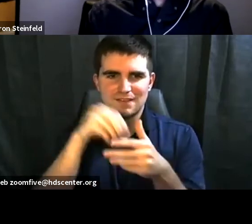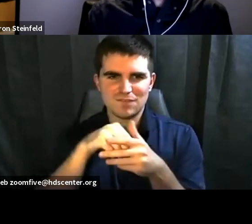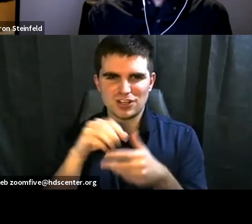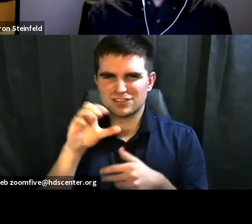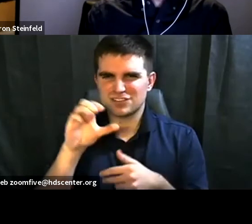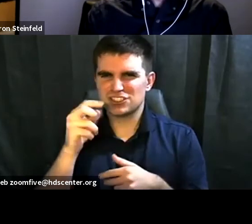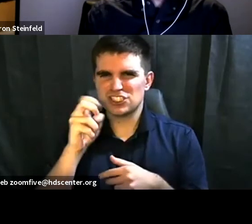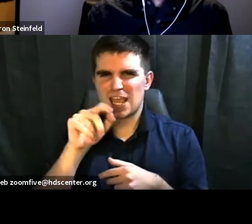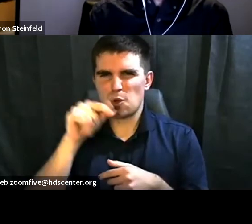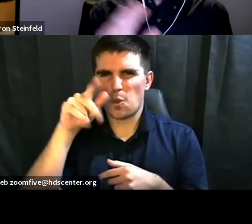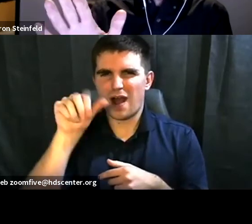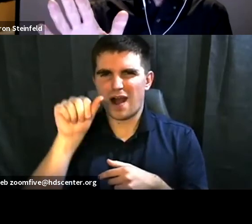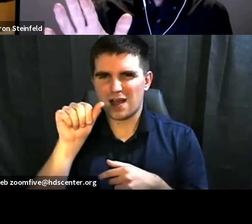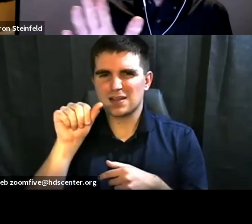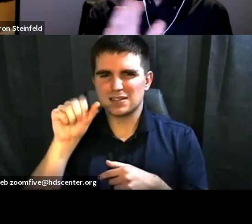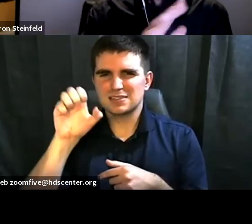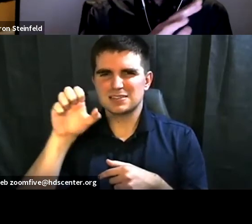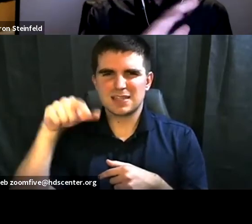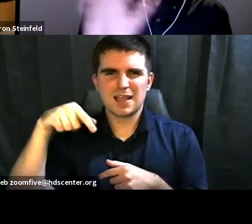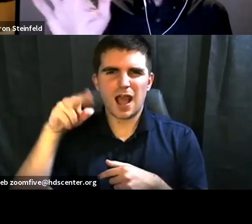Asakawa that was played